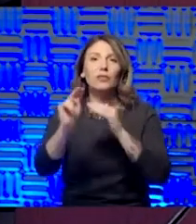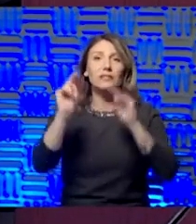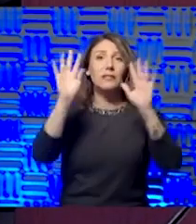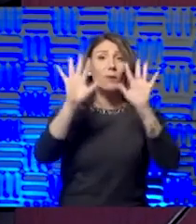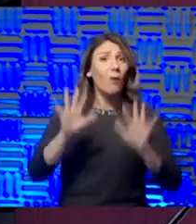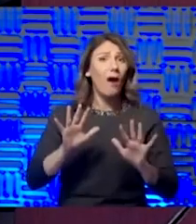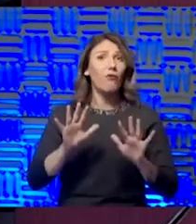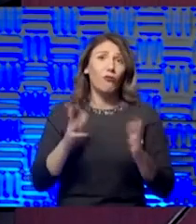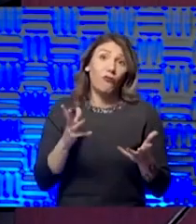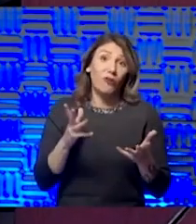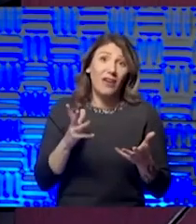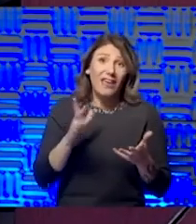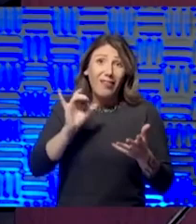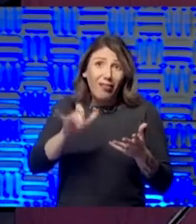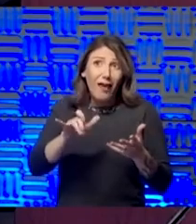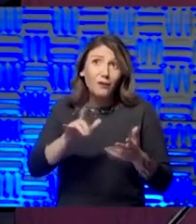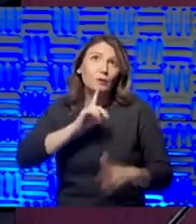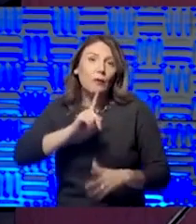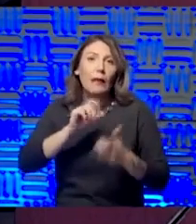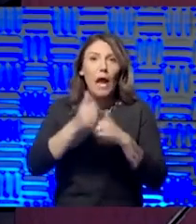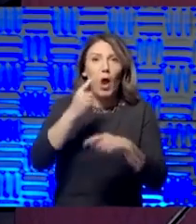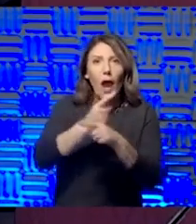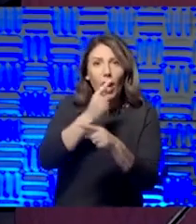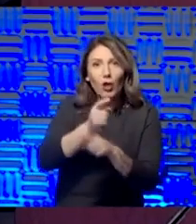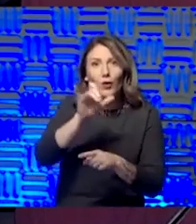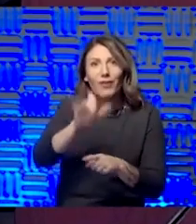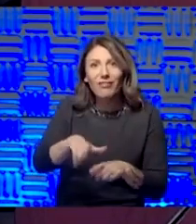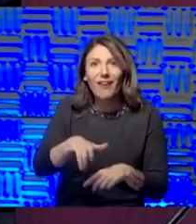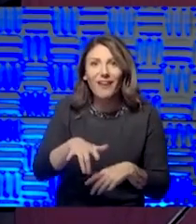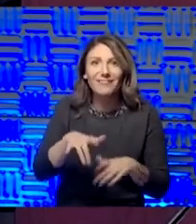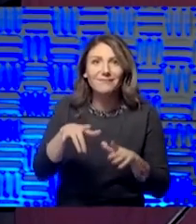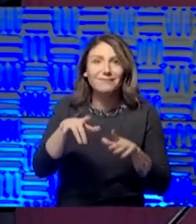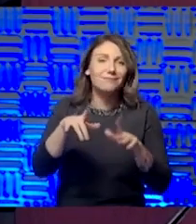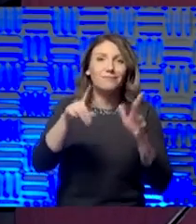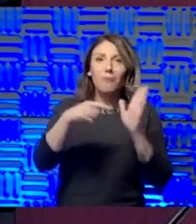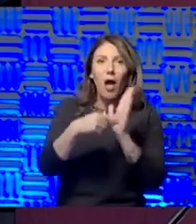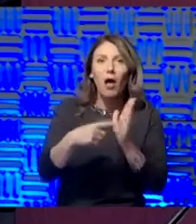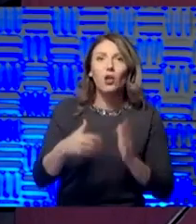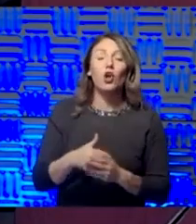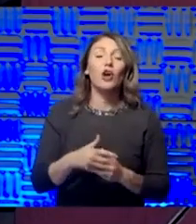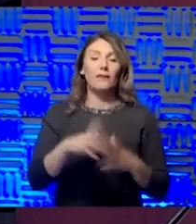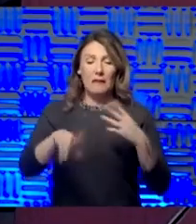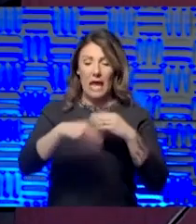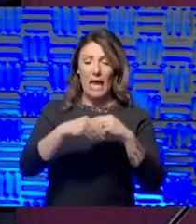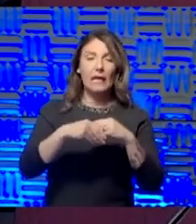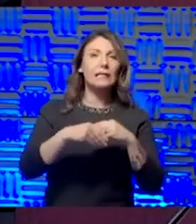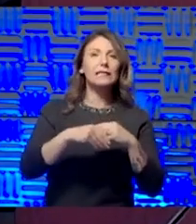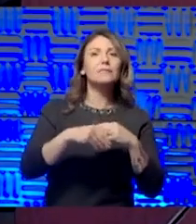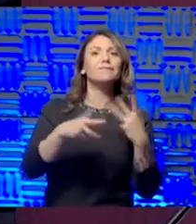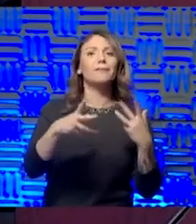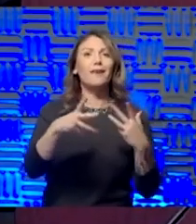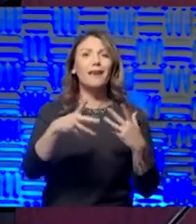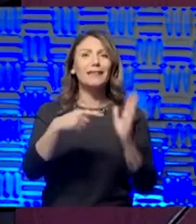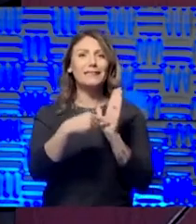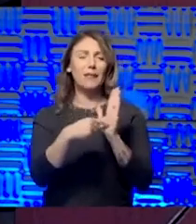That's about the degree of accuracy. And then he actually went on to give another example, or about trying to predict what's going to be